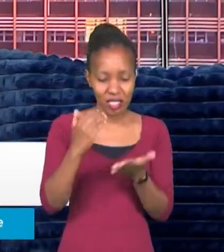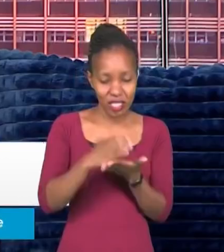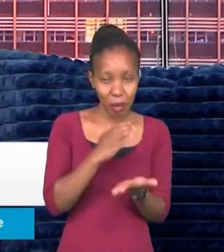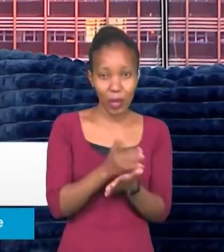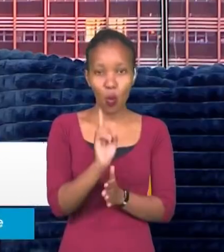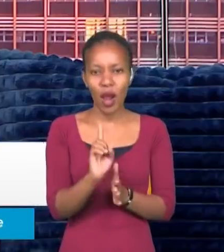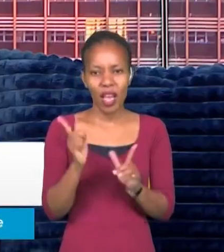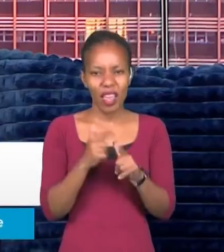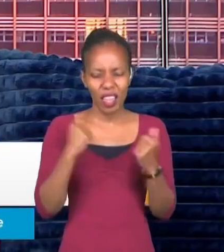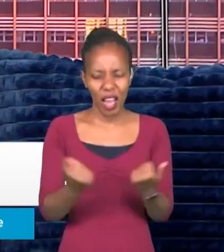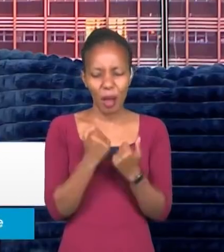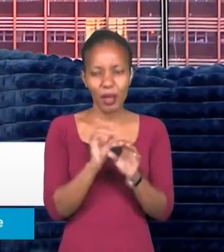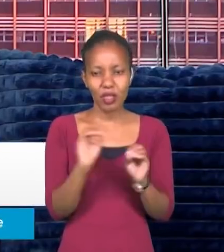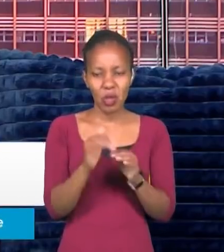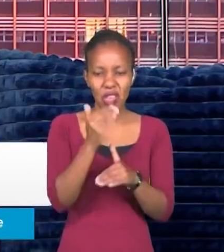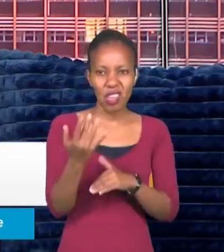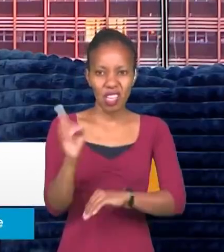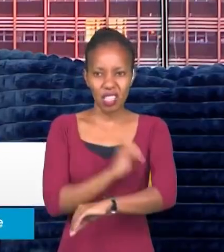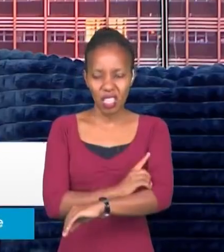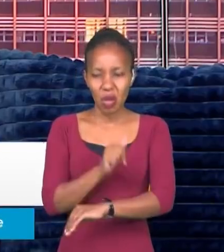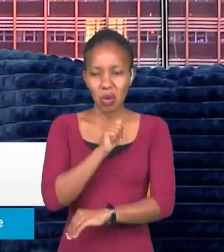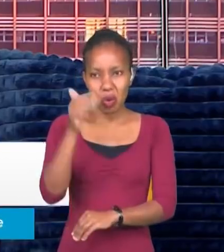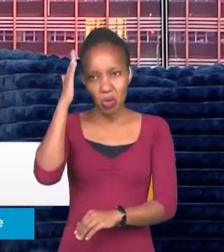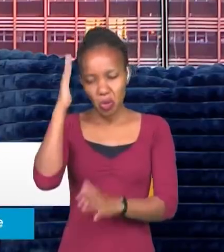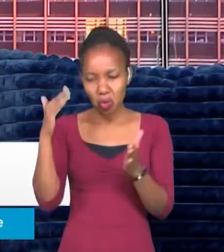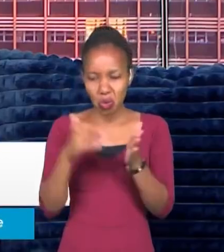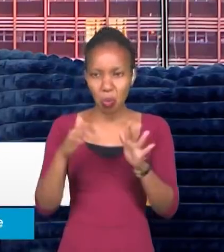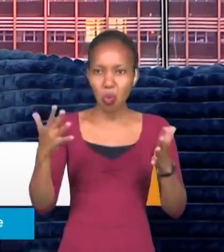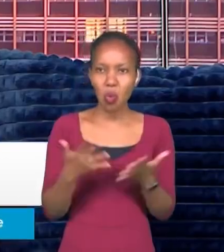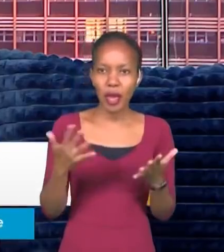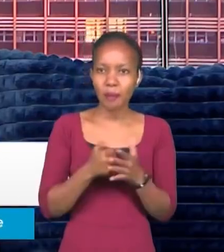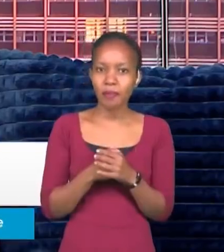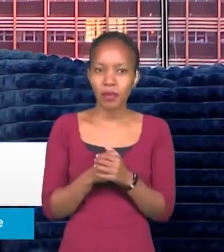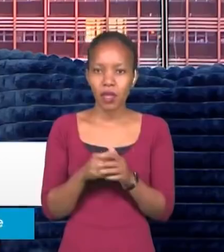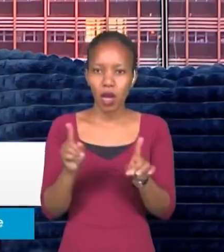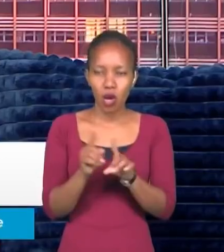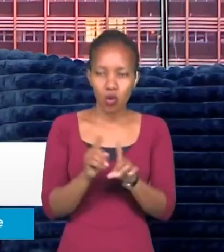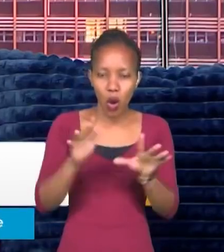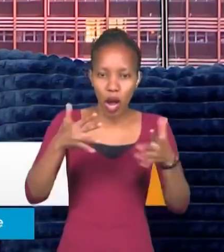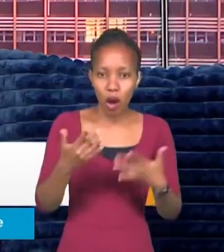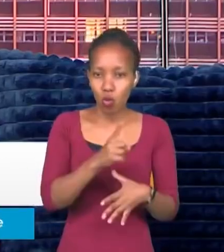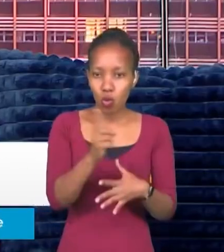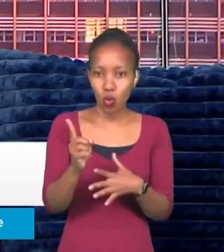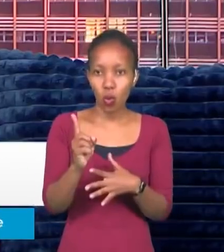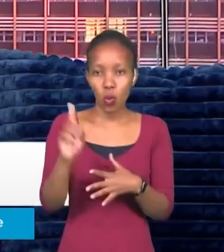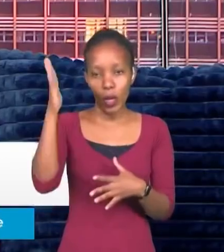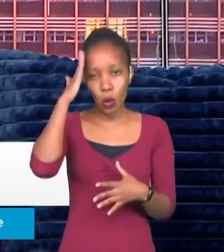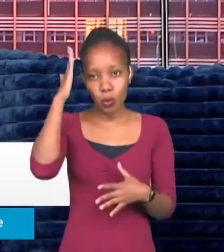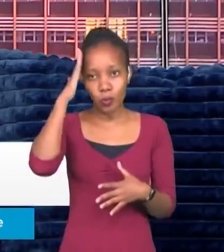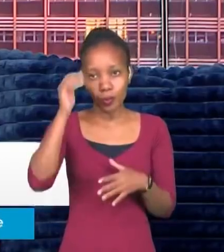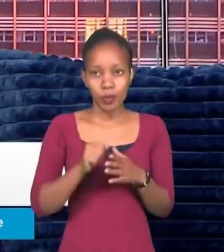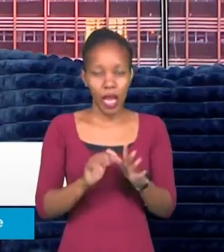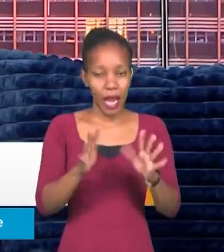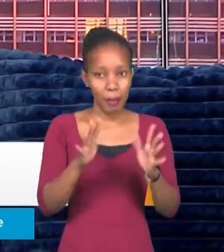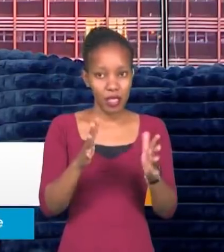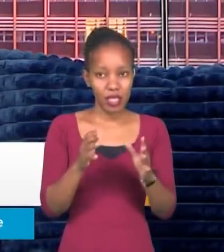that doesn't happen. And the following day, you don't know where you stopped. So it's really, crazy. And how also are you also going to get to know and